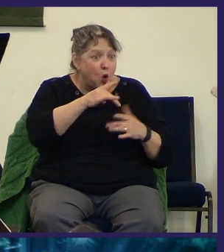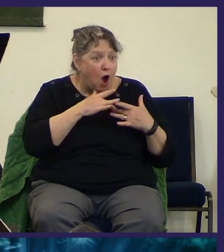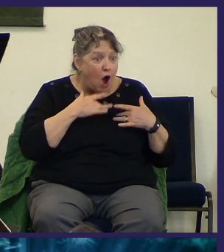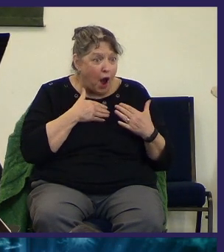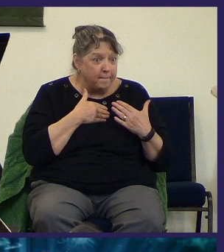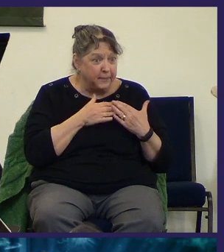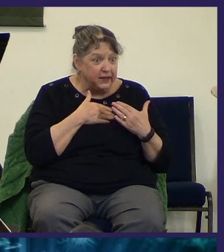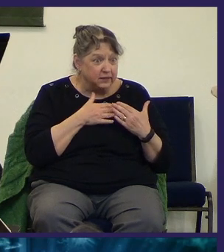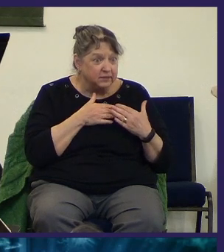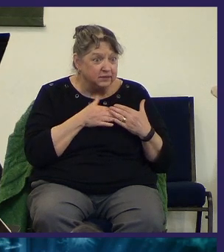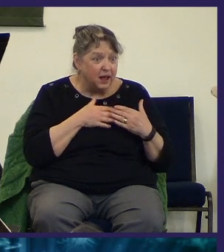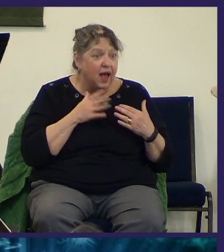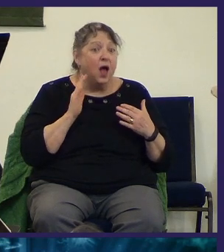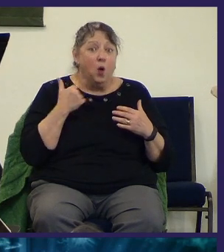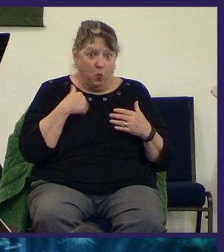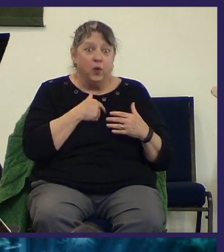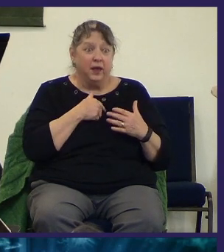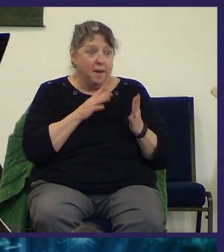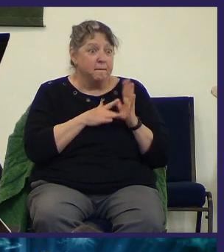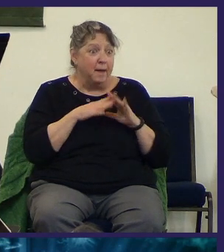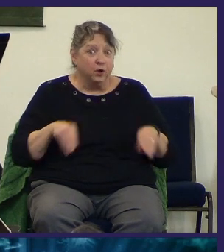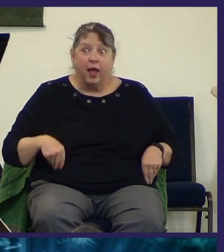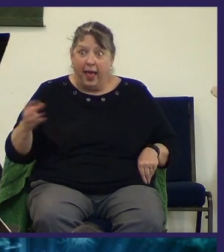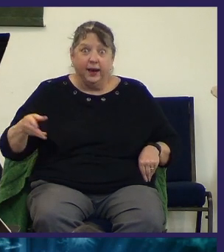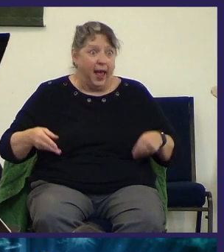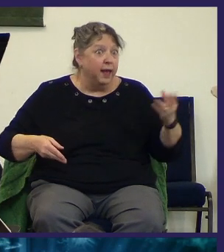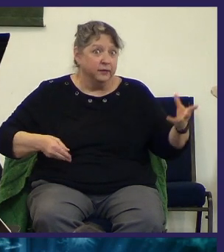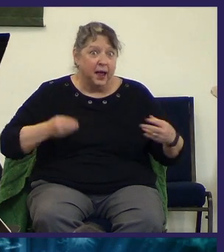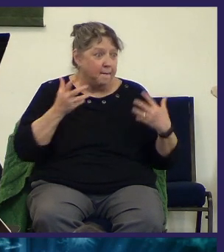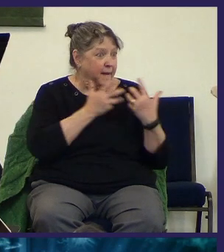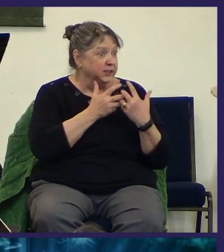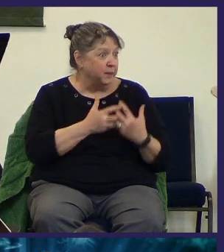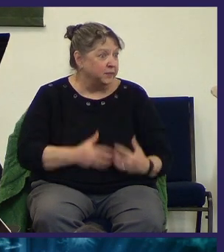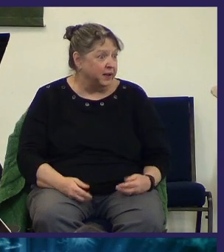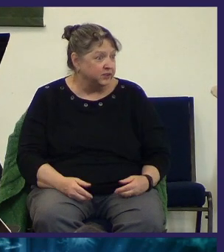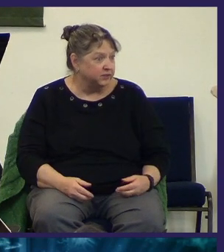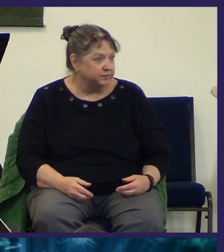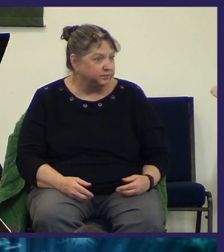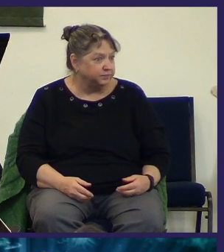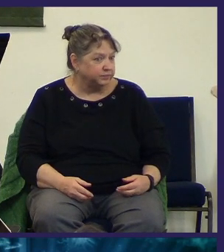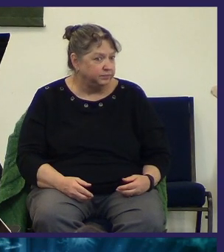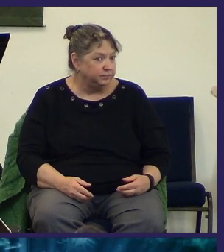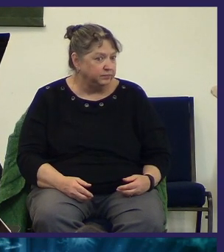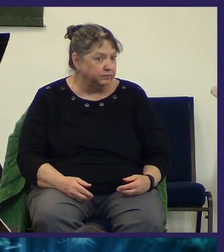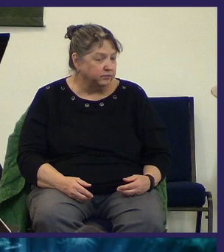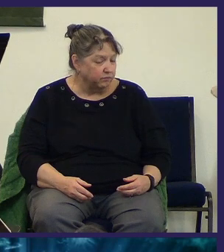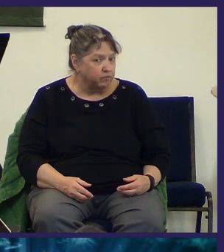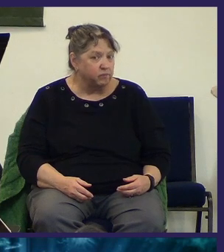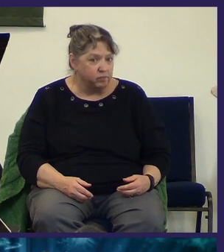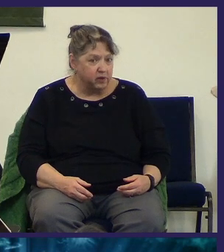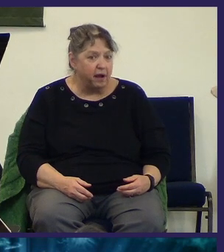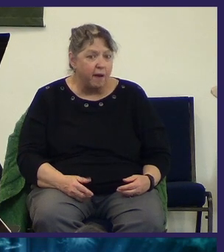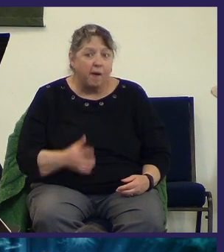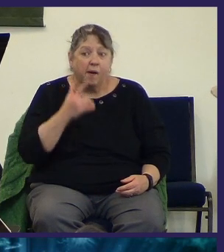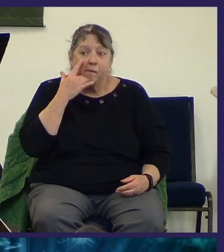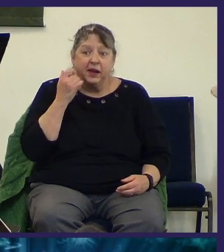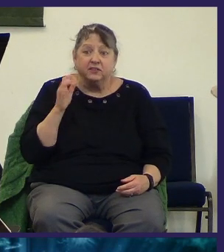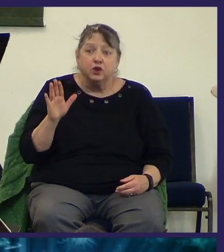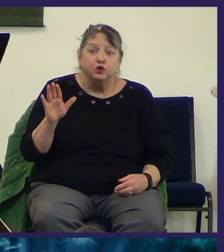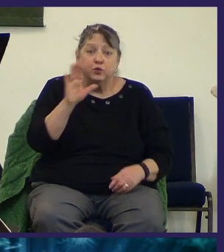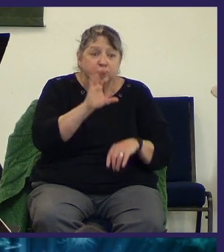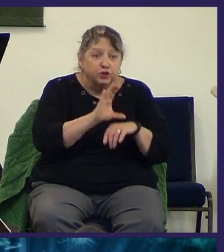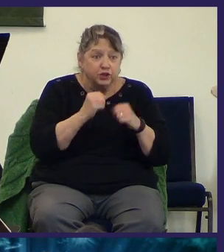churches just like possible one churches all across this country and in other countries handing out bibles